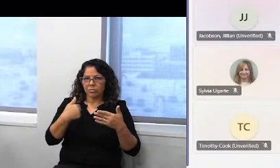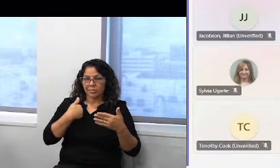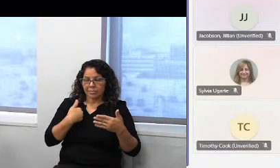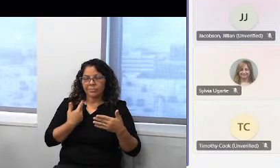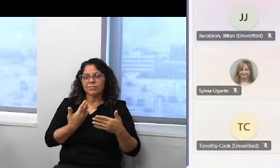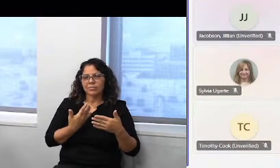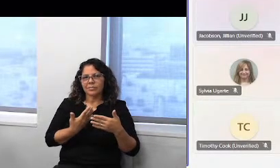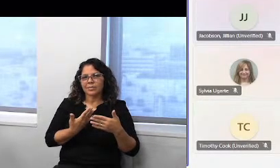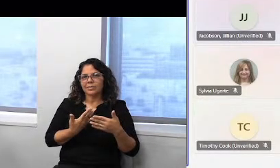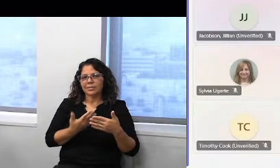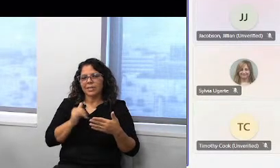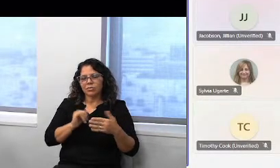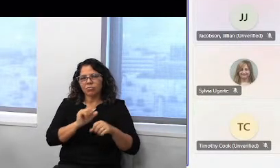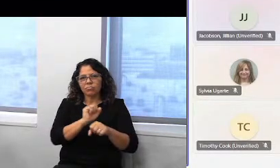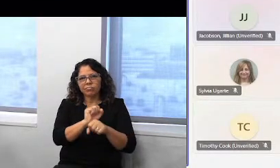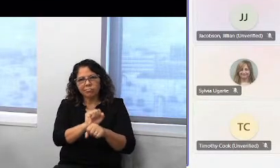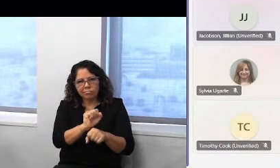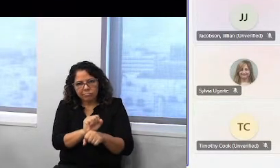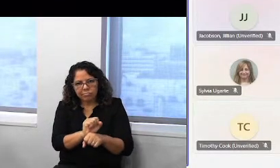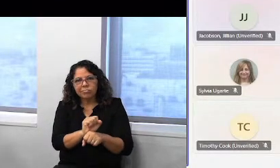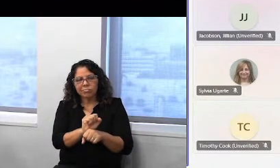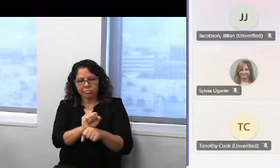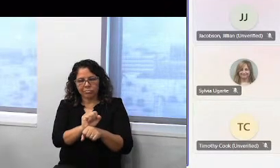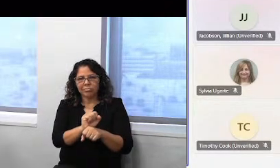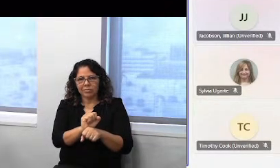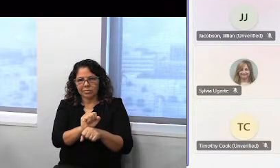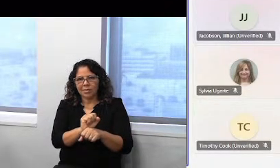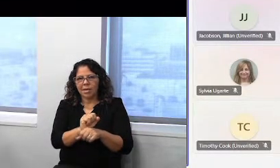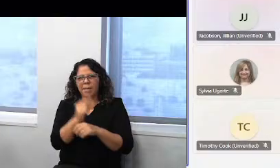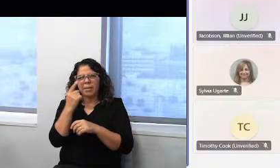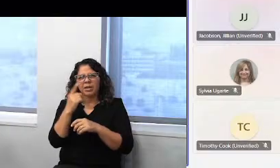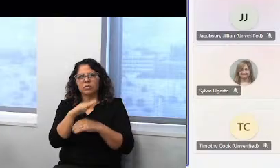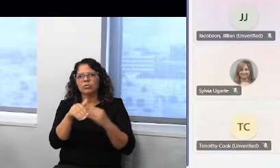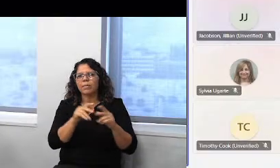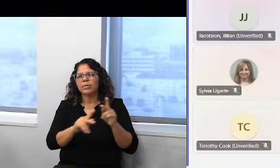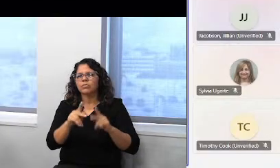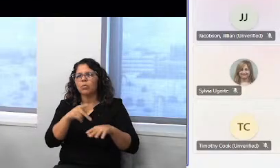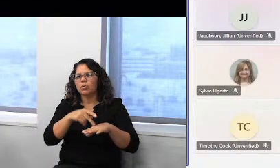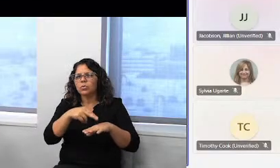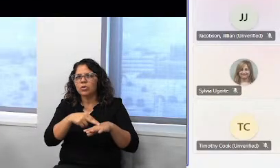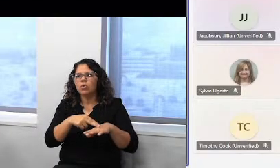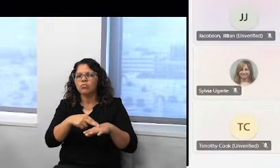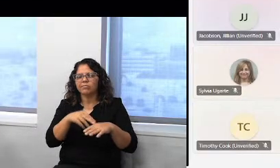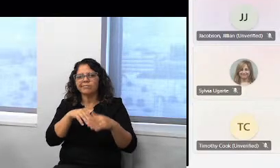ensure all of them get the access to our transmission network.